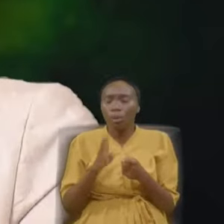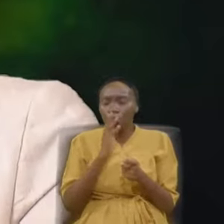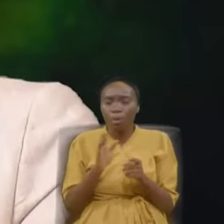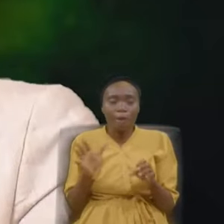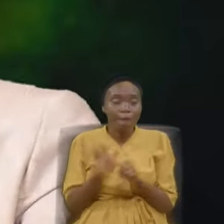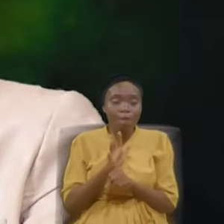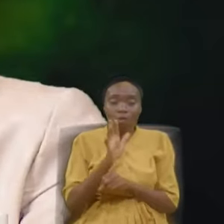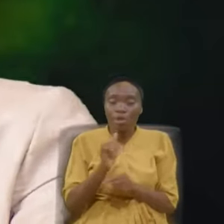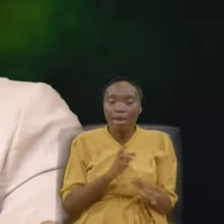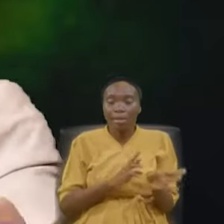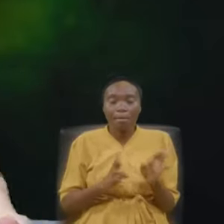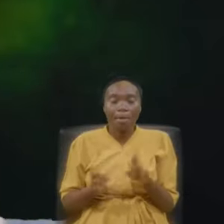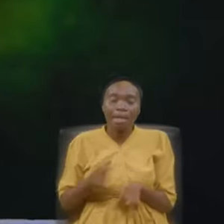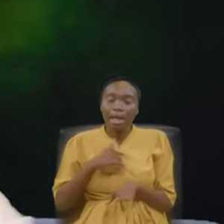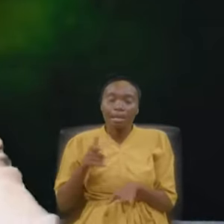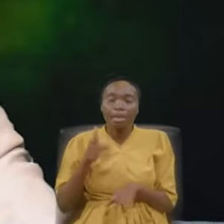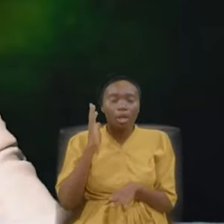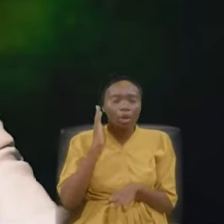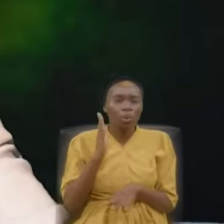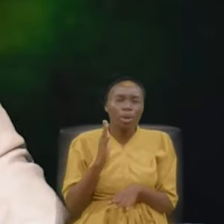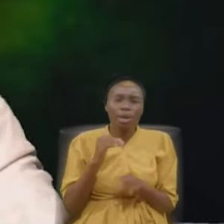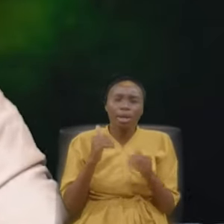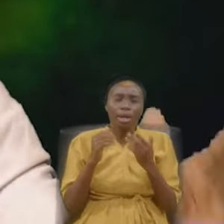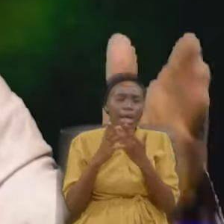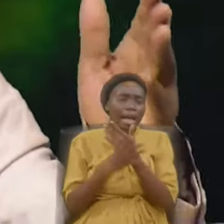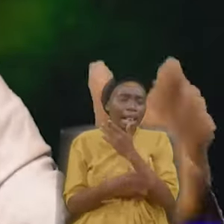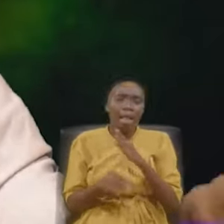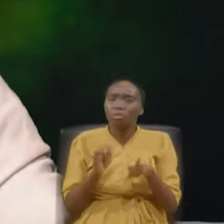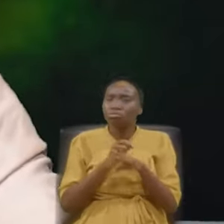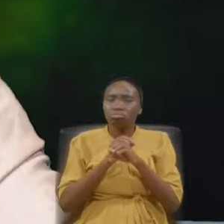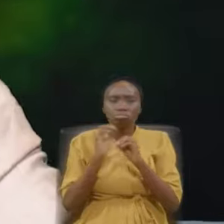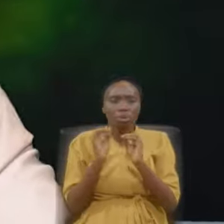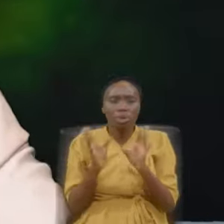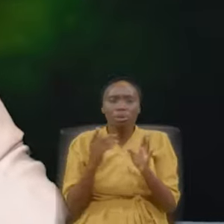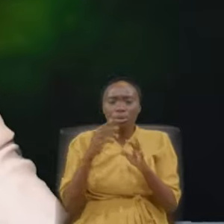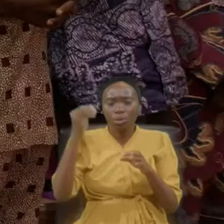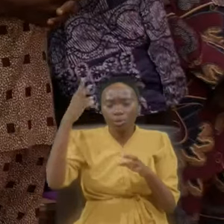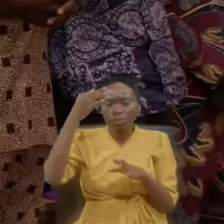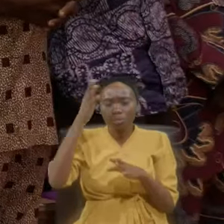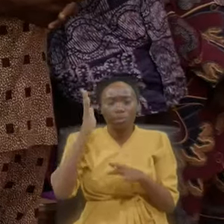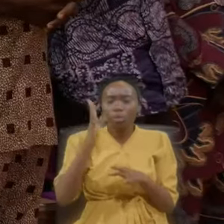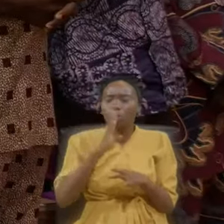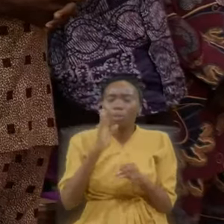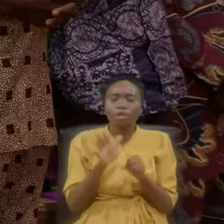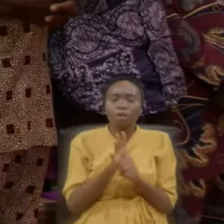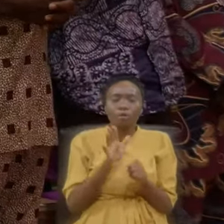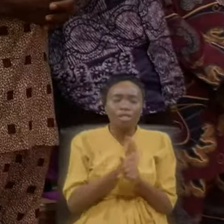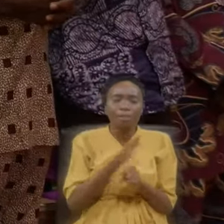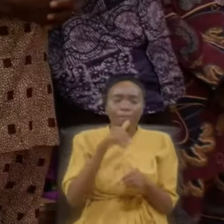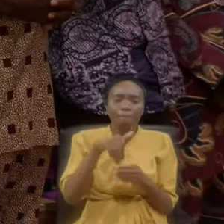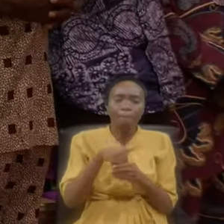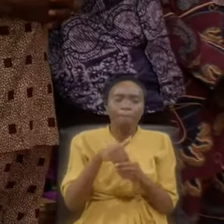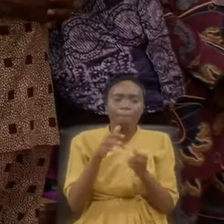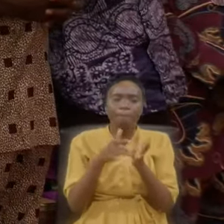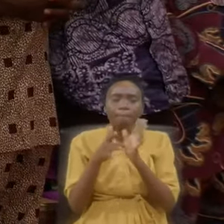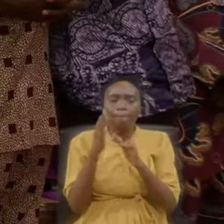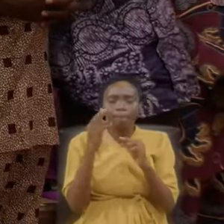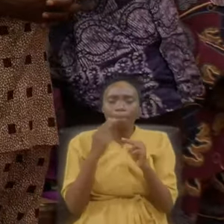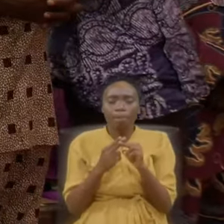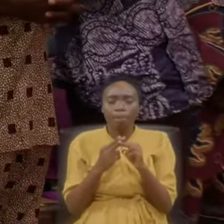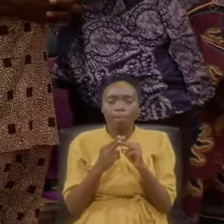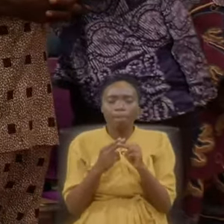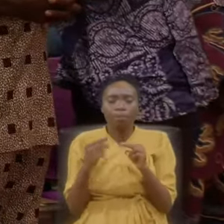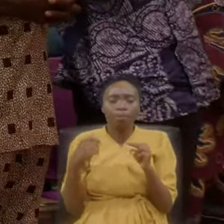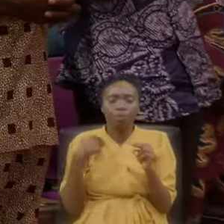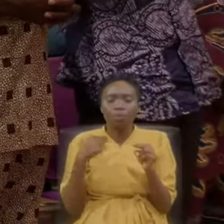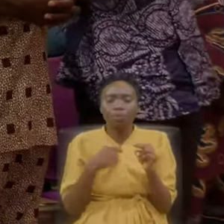ready, and they shall lack nothing. The grace of God is very sufficient. In Jesus'